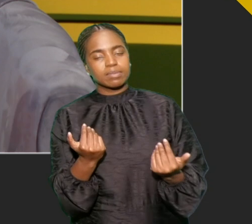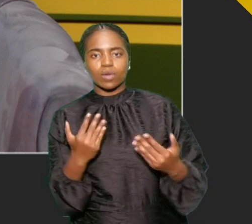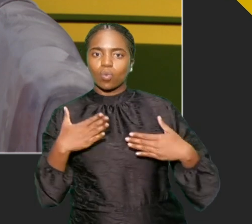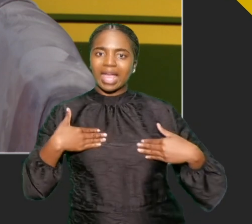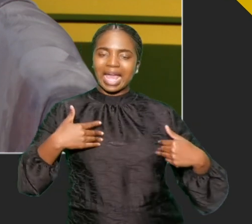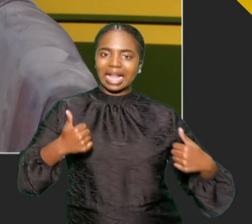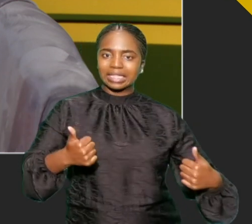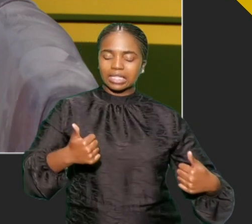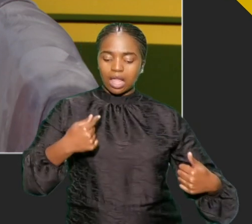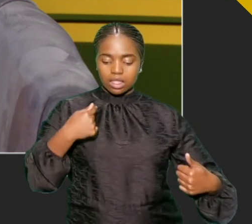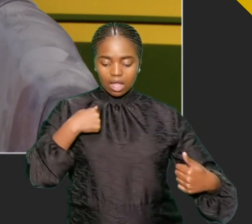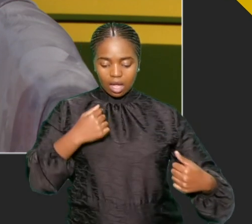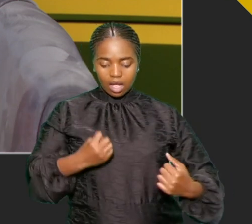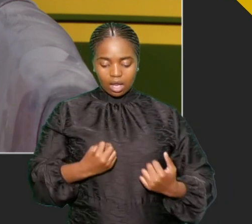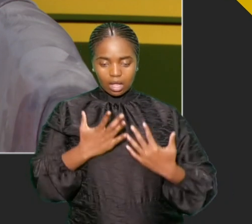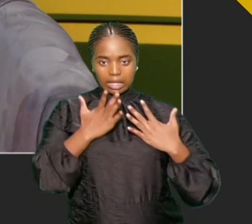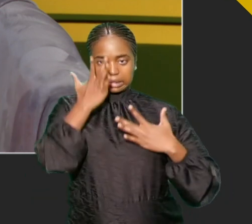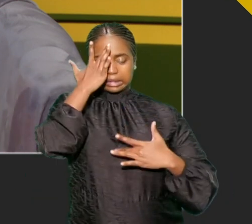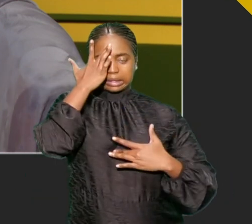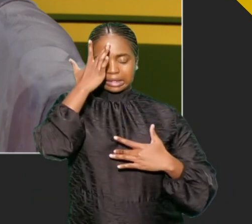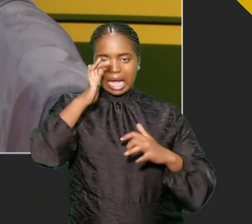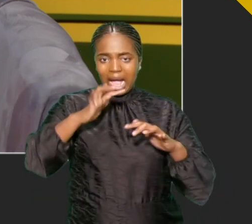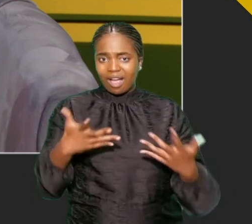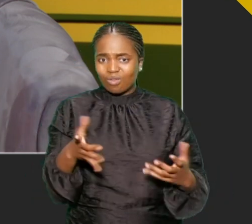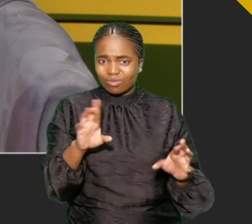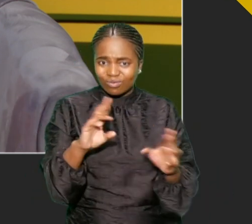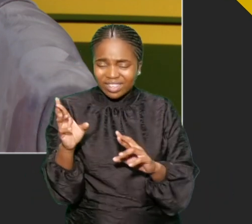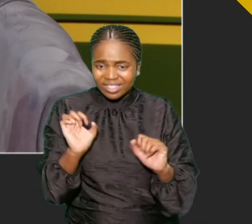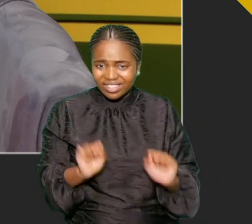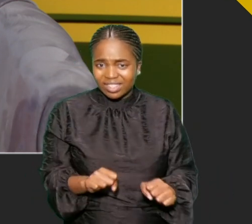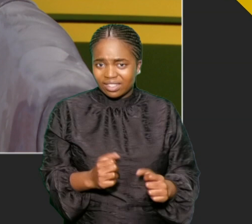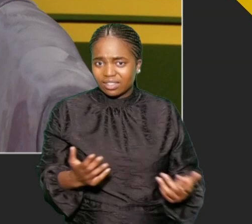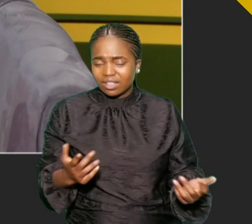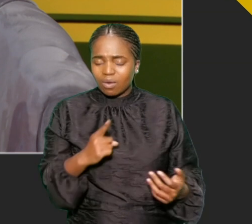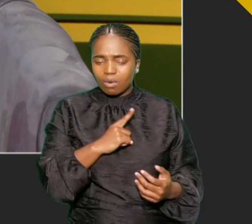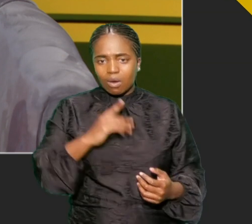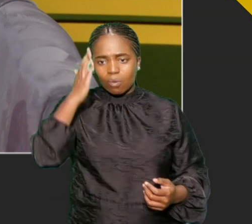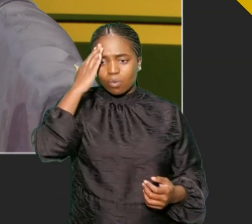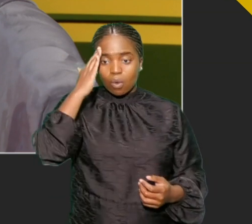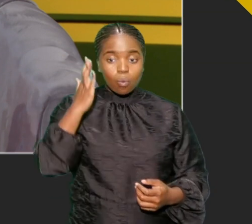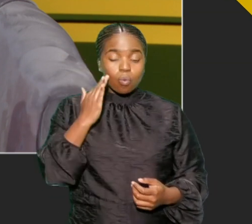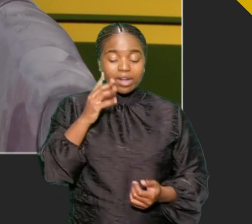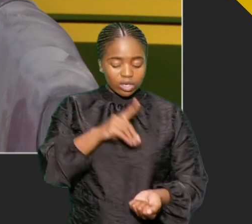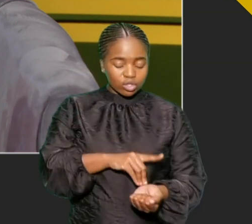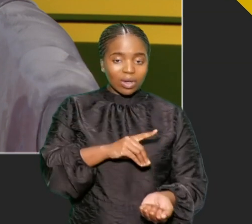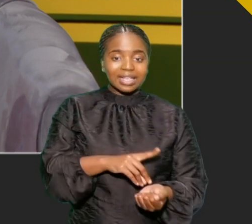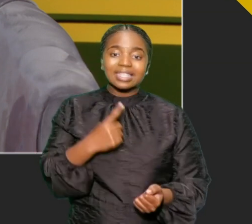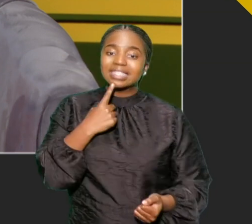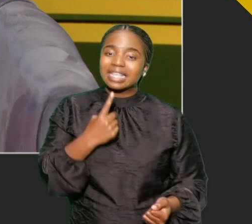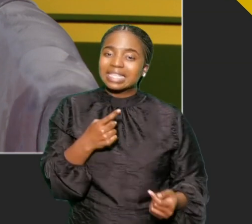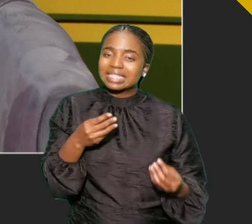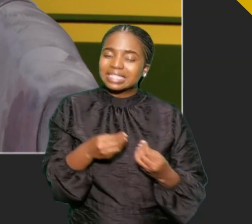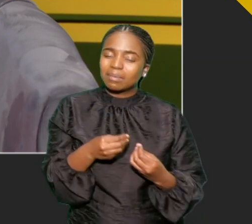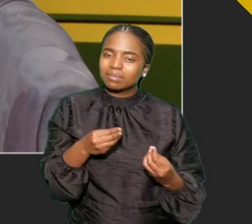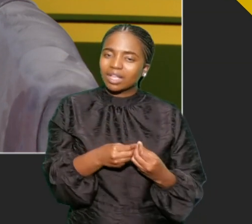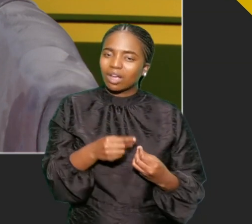healthy. But when an illness does come into your life, how prepared can you possibly be? Because we know gore, once the doctor says to you, there is something